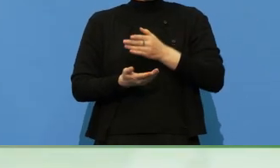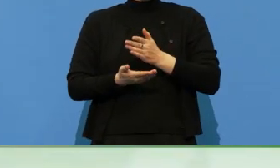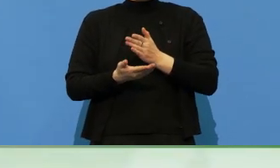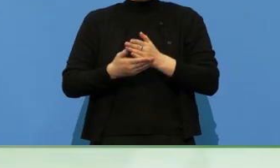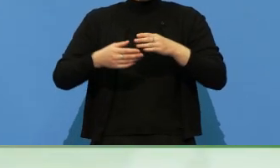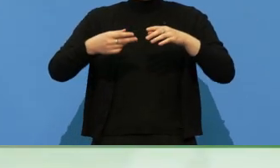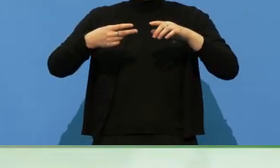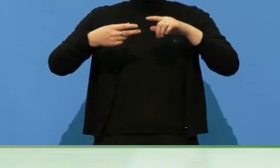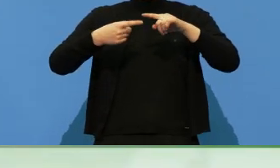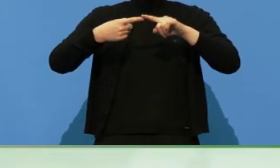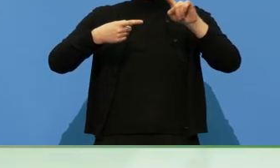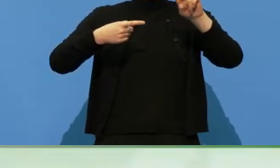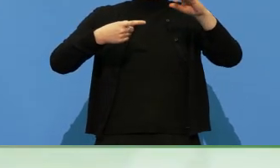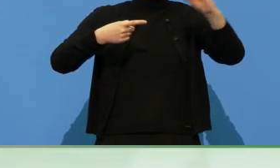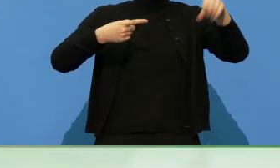the Lions Club did